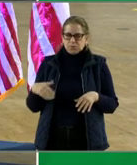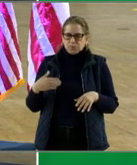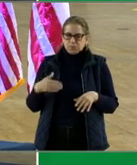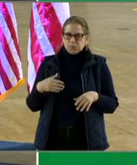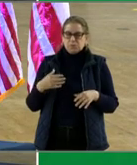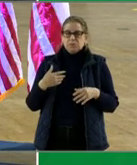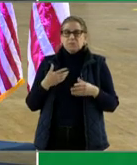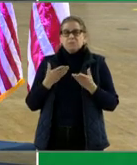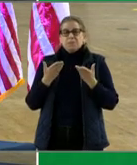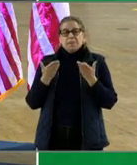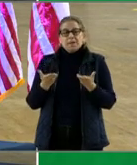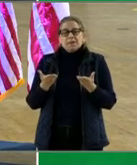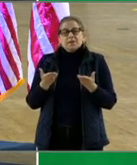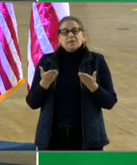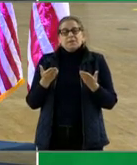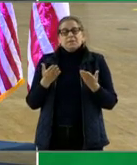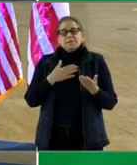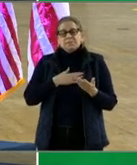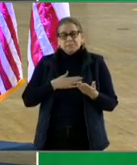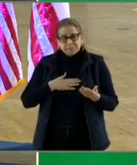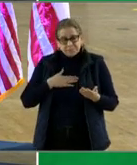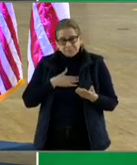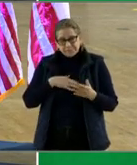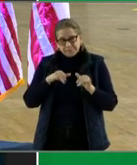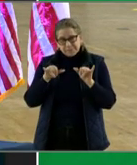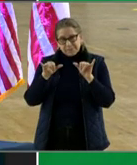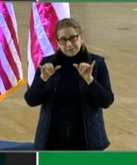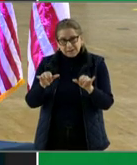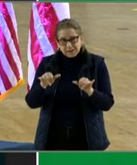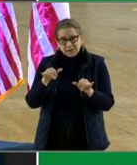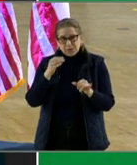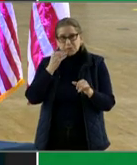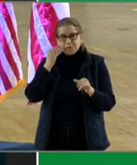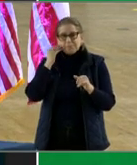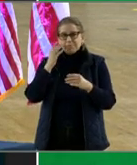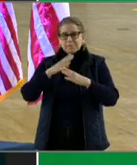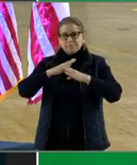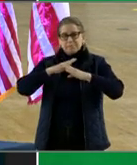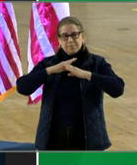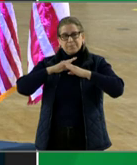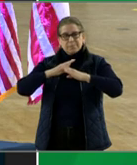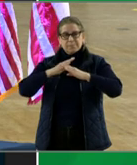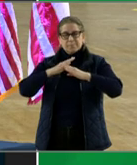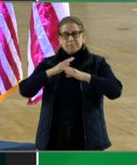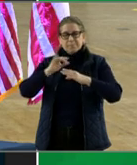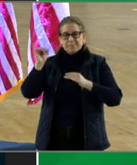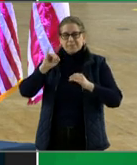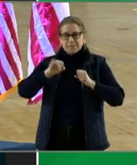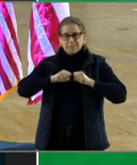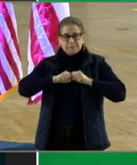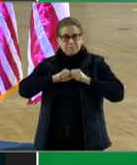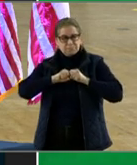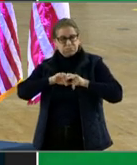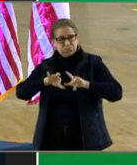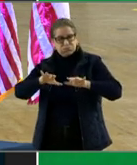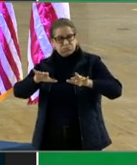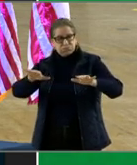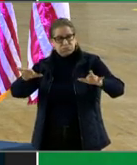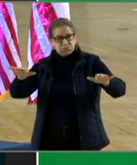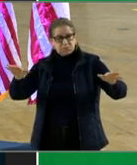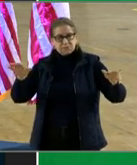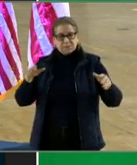drive down the number of infections, hospitalizations, and demand for very, very precious PPE.